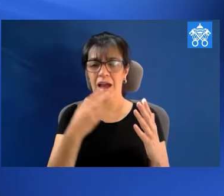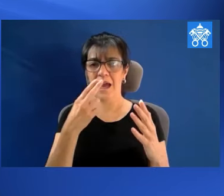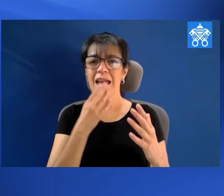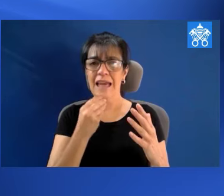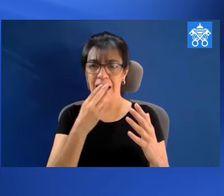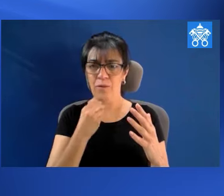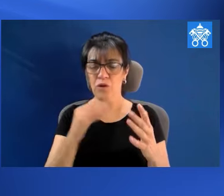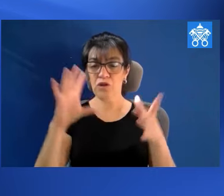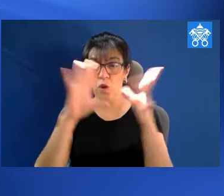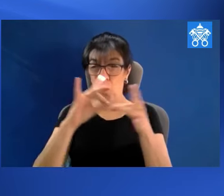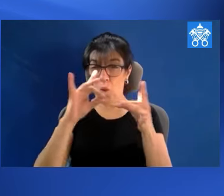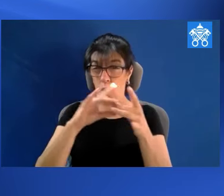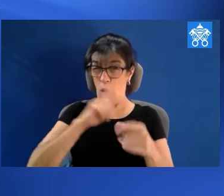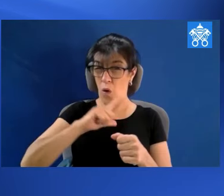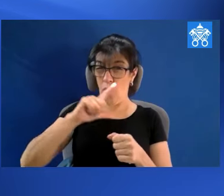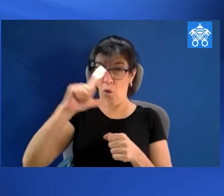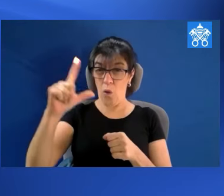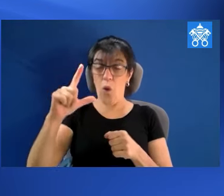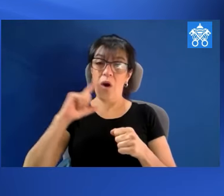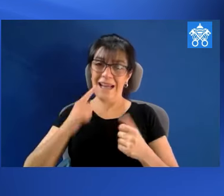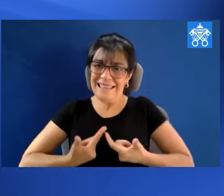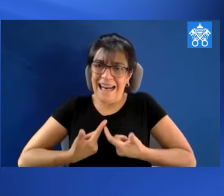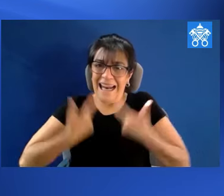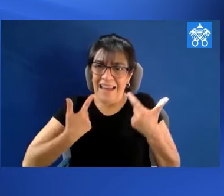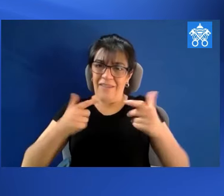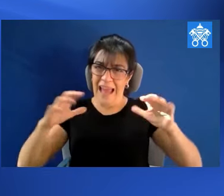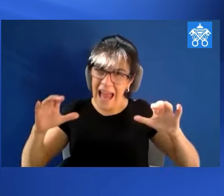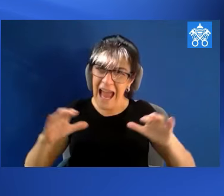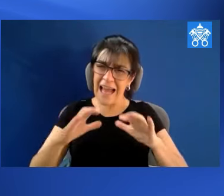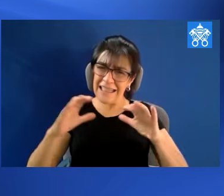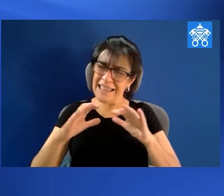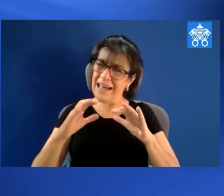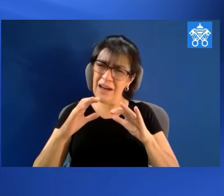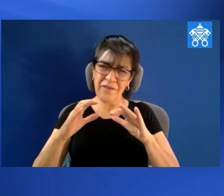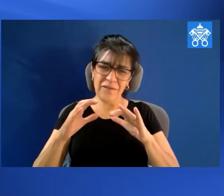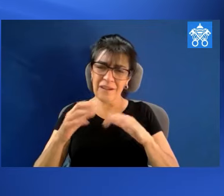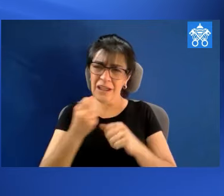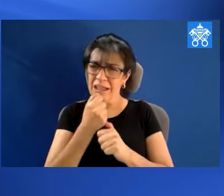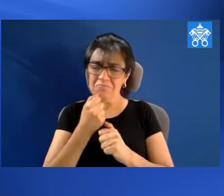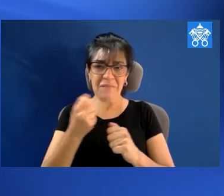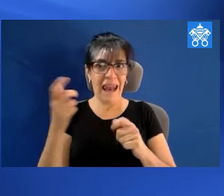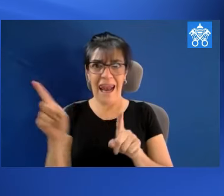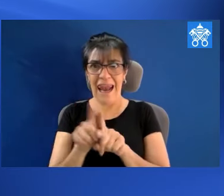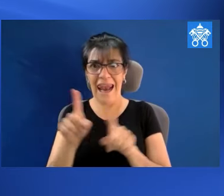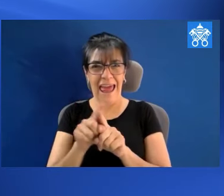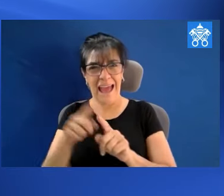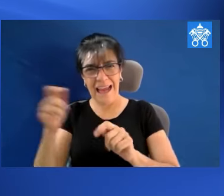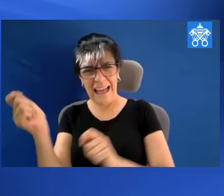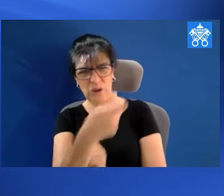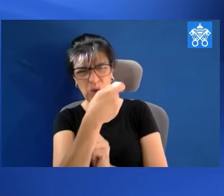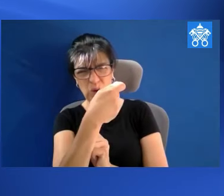Hebrews. The Word of God is living and active, sharper than any two-edged sword.